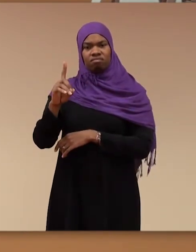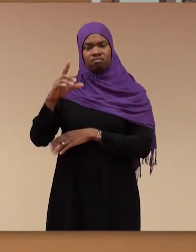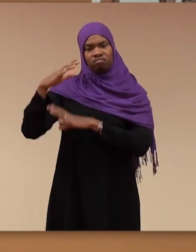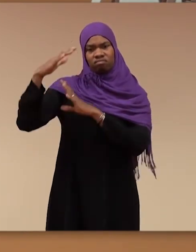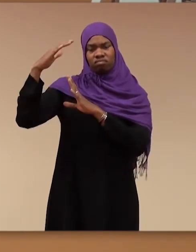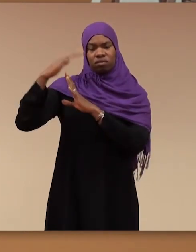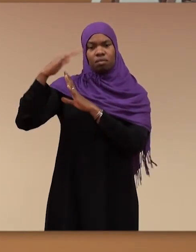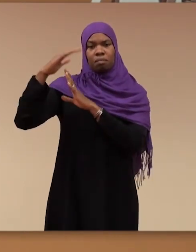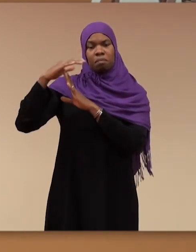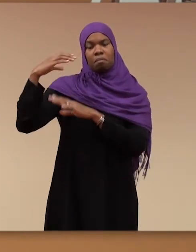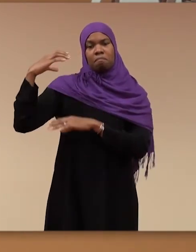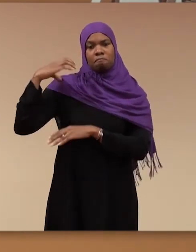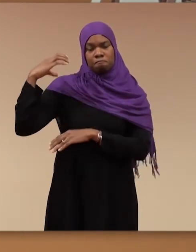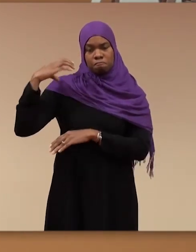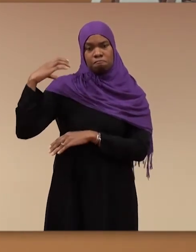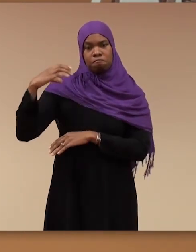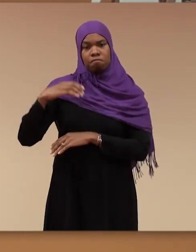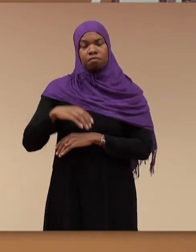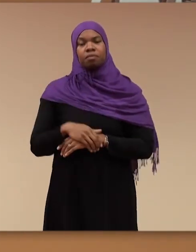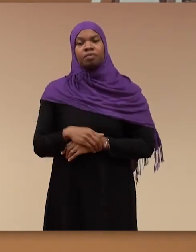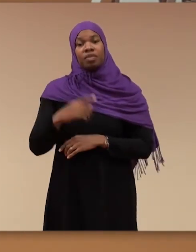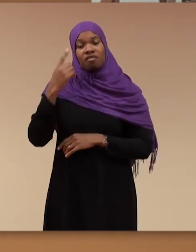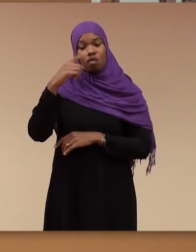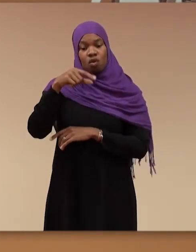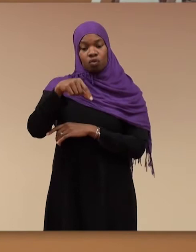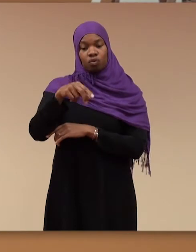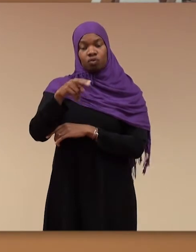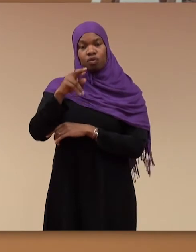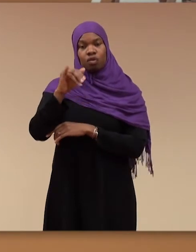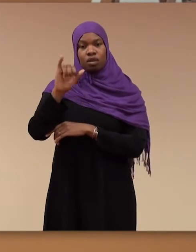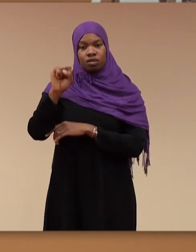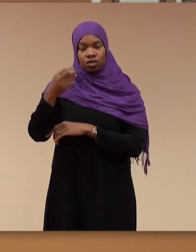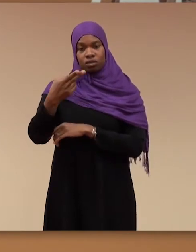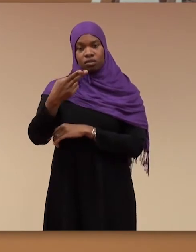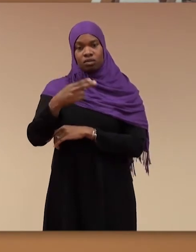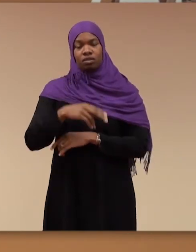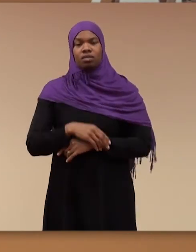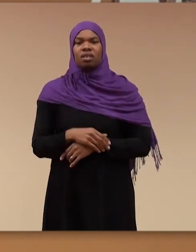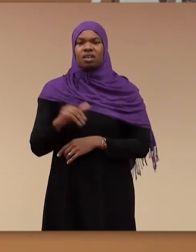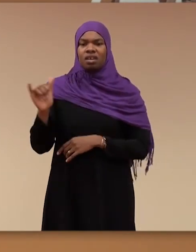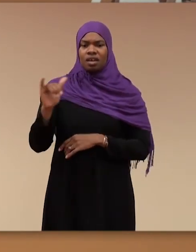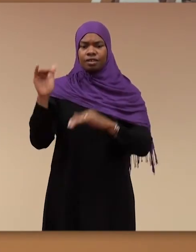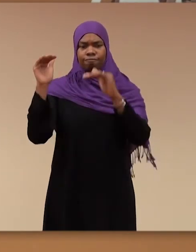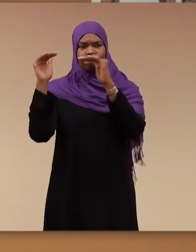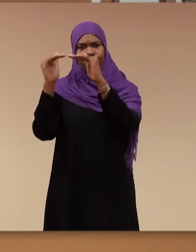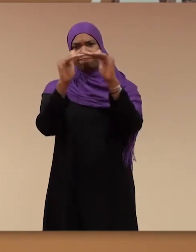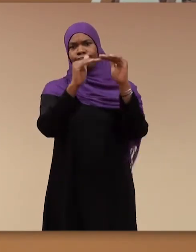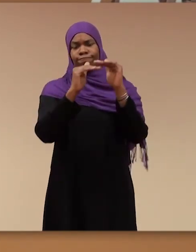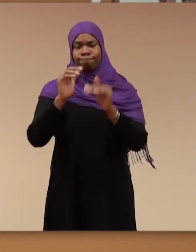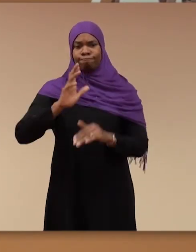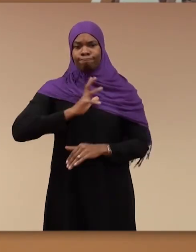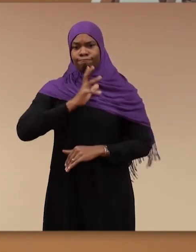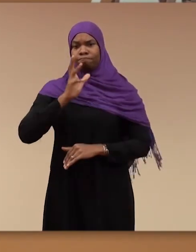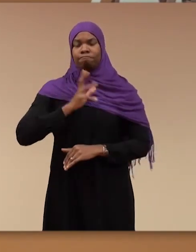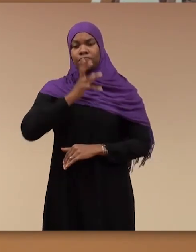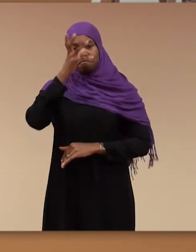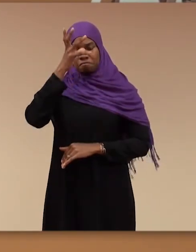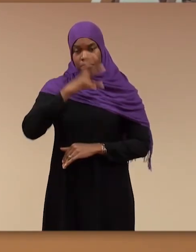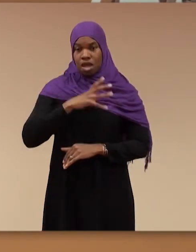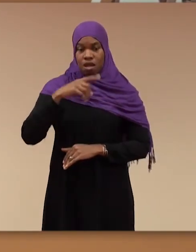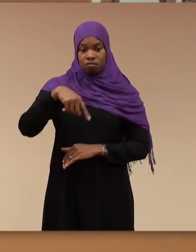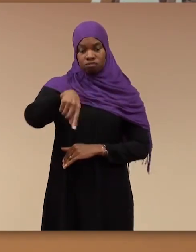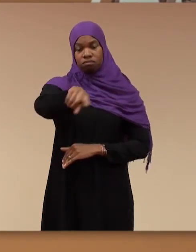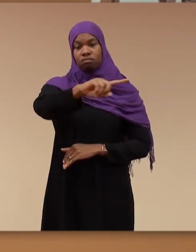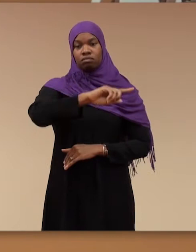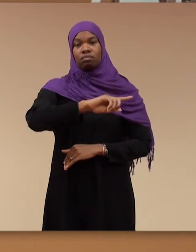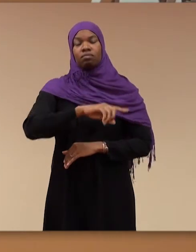caliber of Al-Walid ibn Mughira, Amr ibn Hisham, and Utbah and Shaybah ibn Rabi'ah. Those